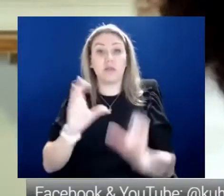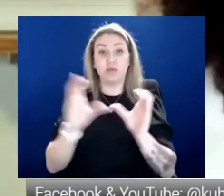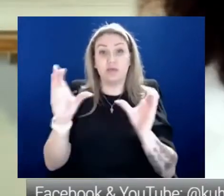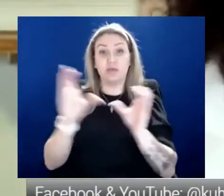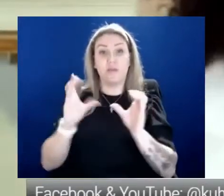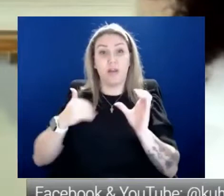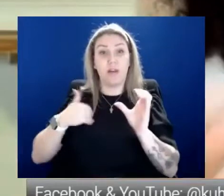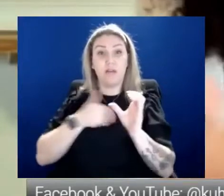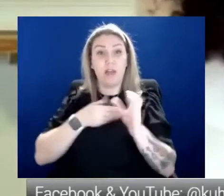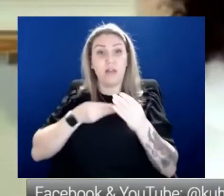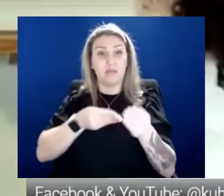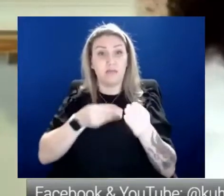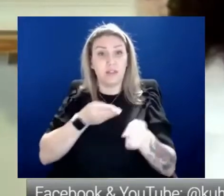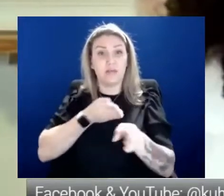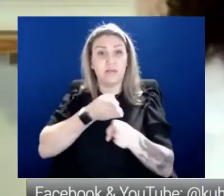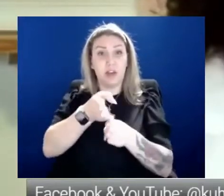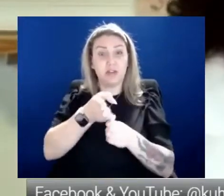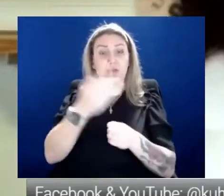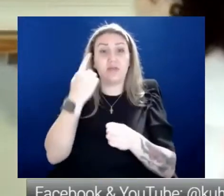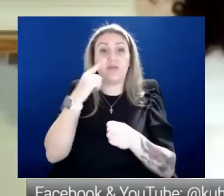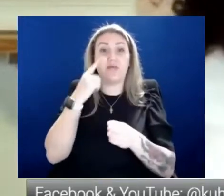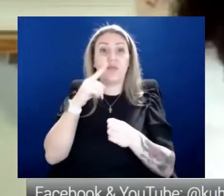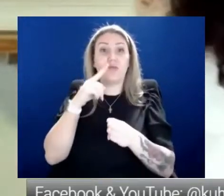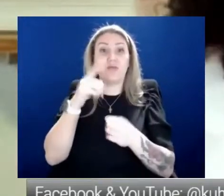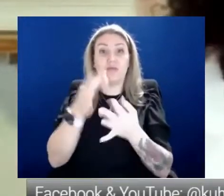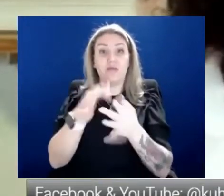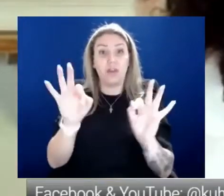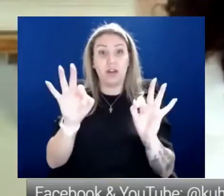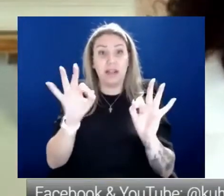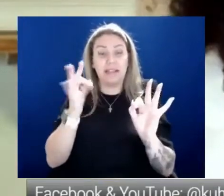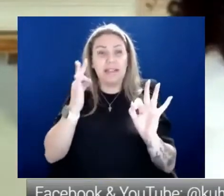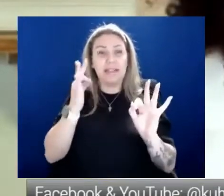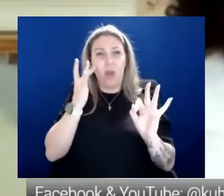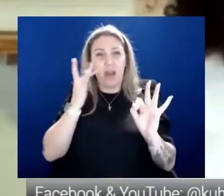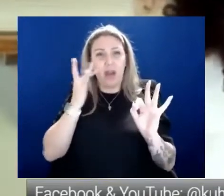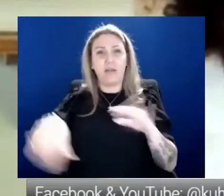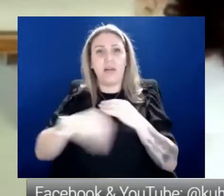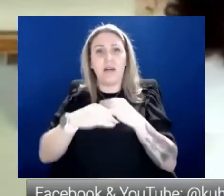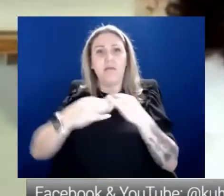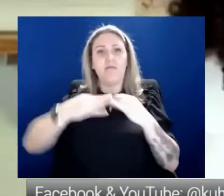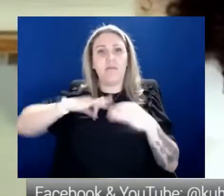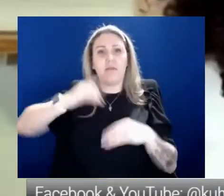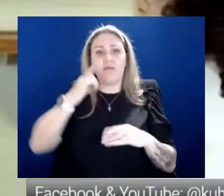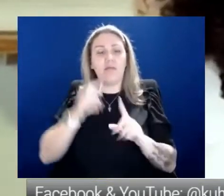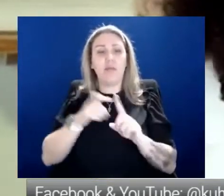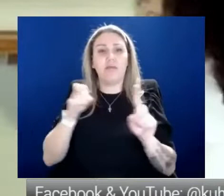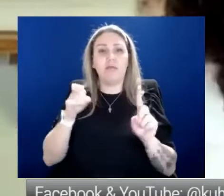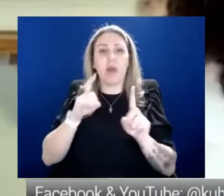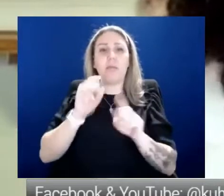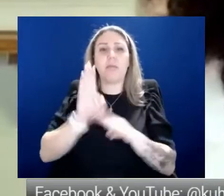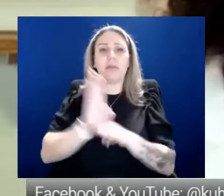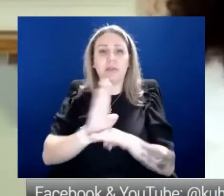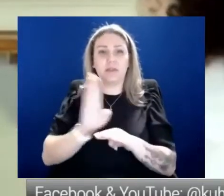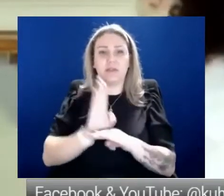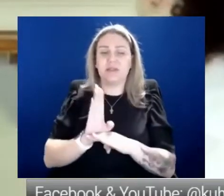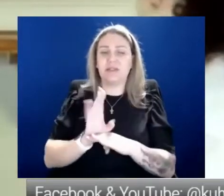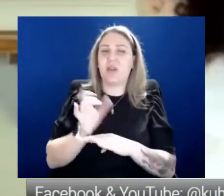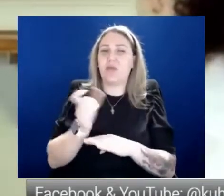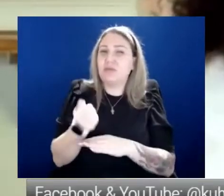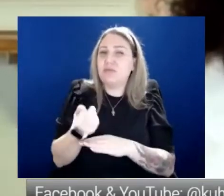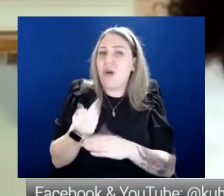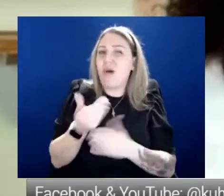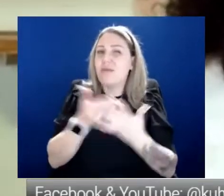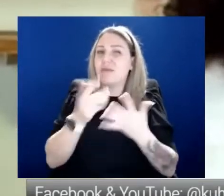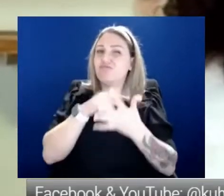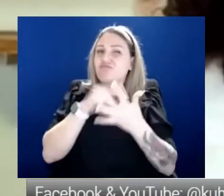no cost because it's an added benefit from your employer. Those are small steps that moms